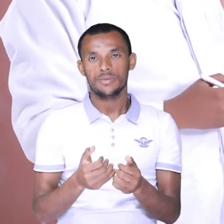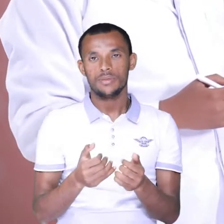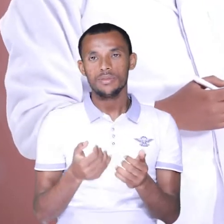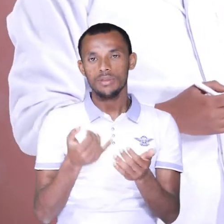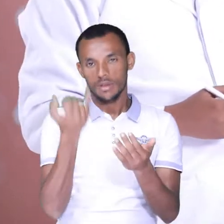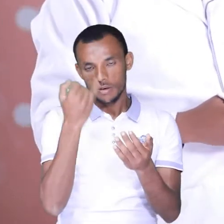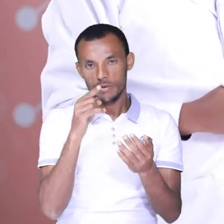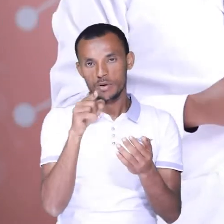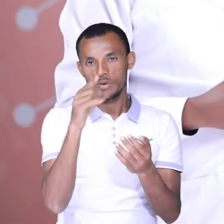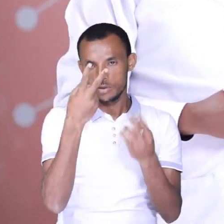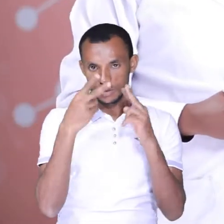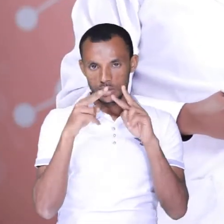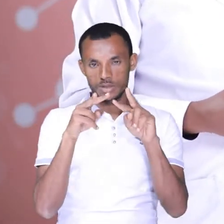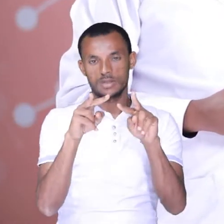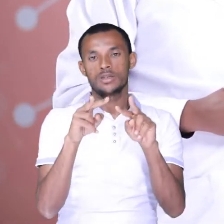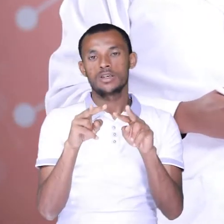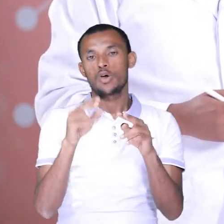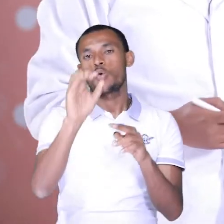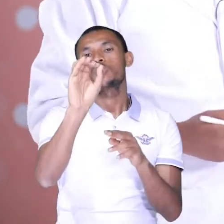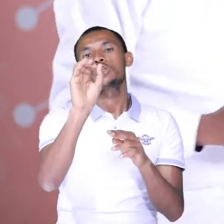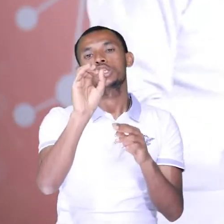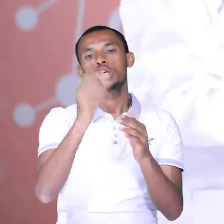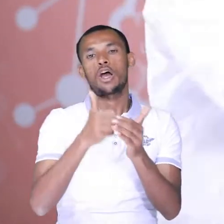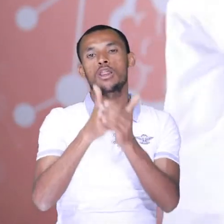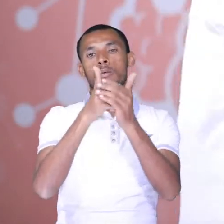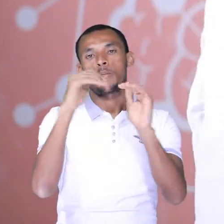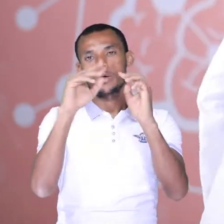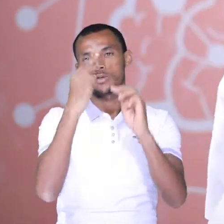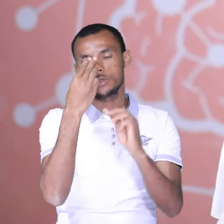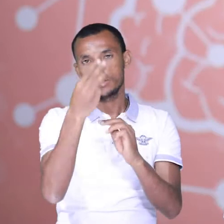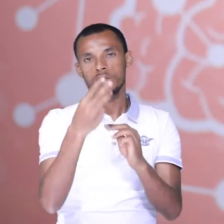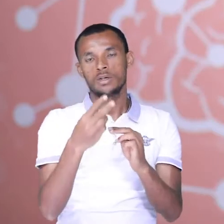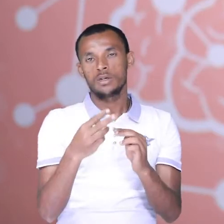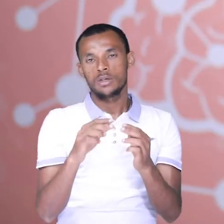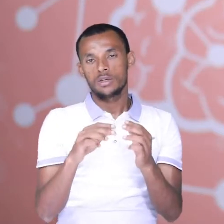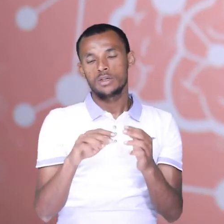you see the atomic mass of oxygen, it is